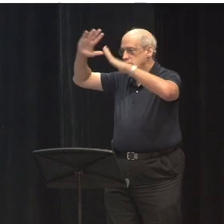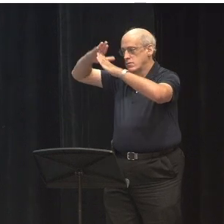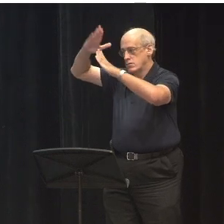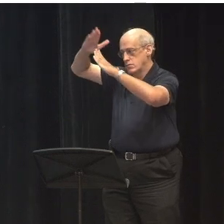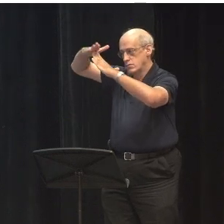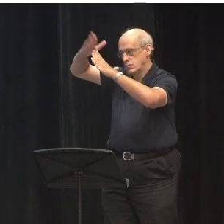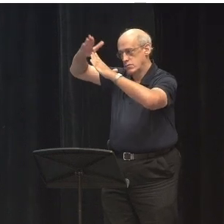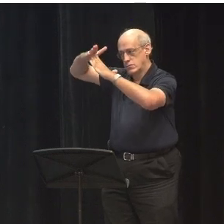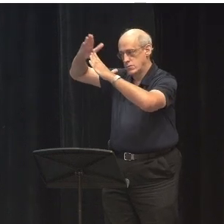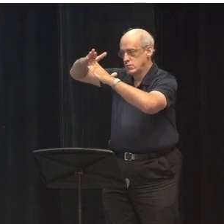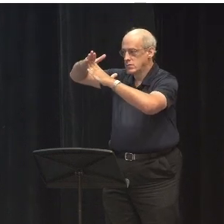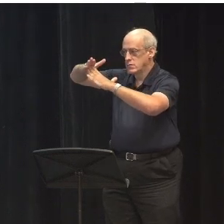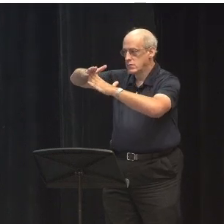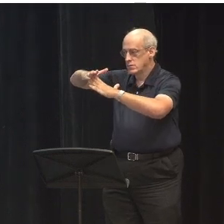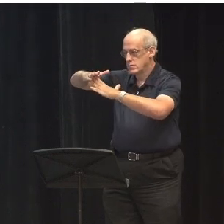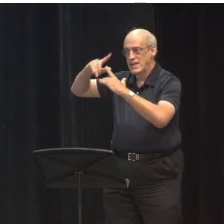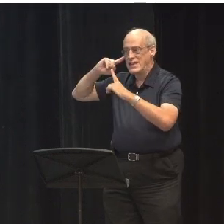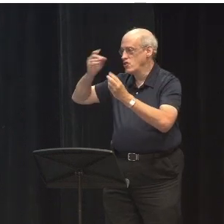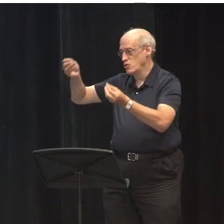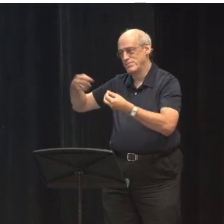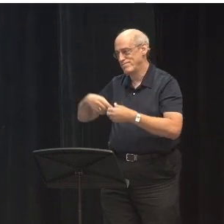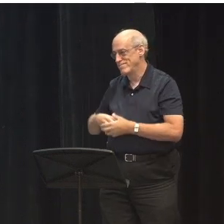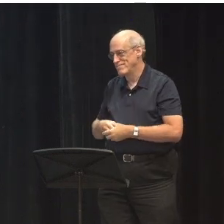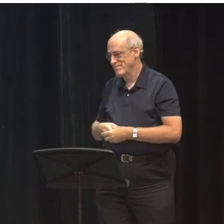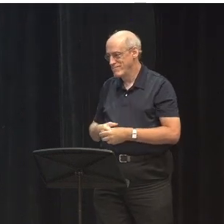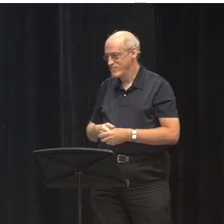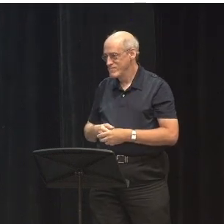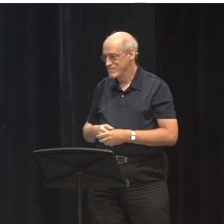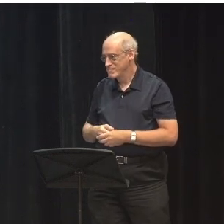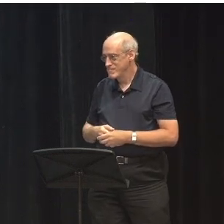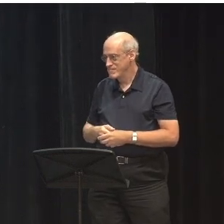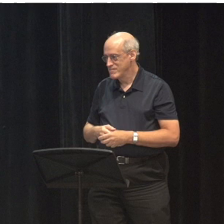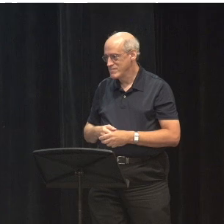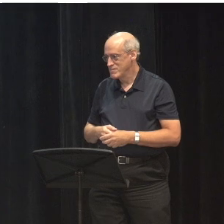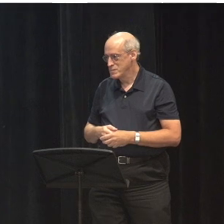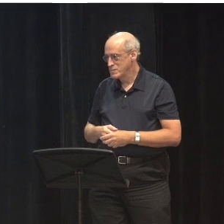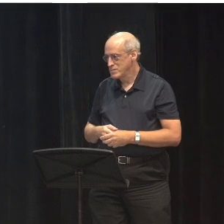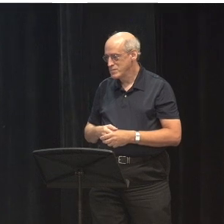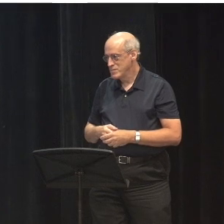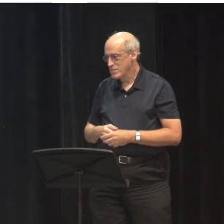Jared, I can't hear her. Could you please make sure that microphone is working?